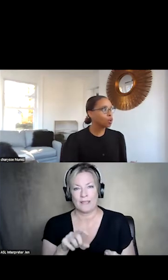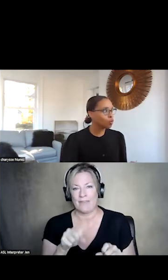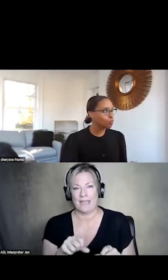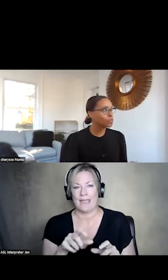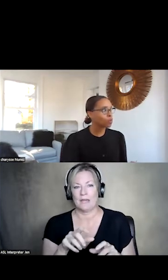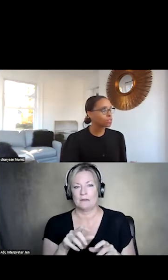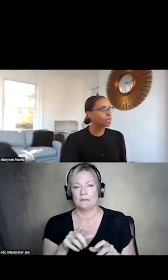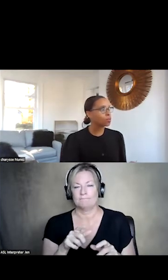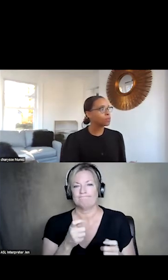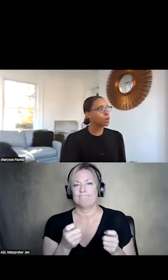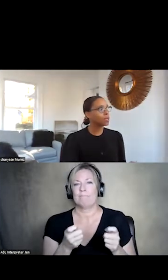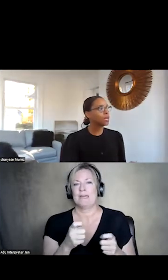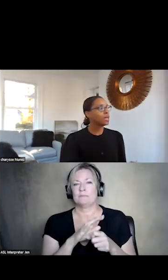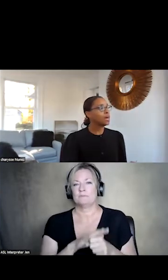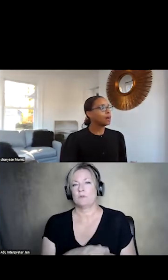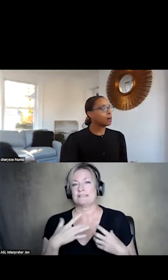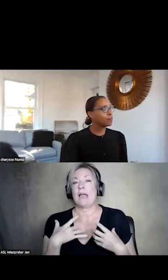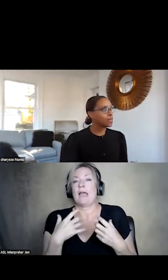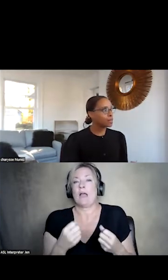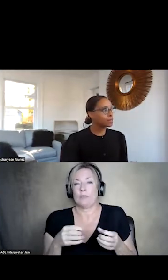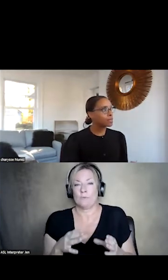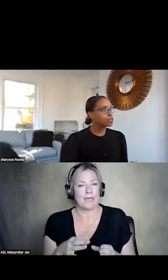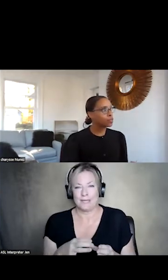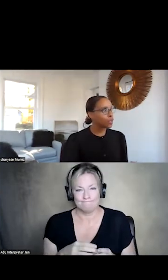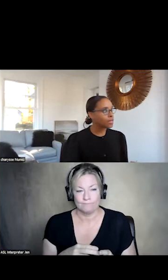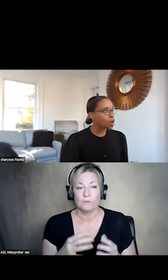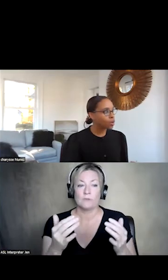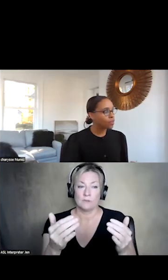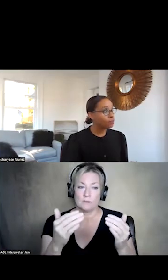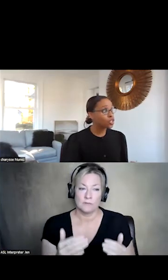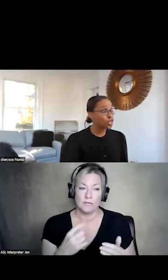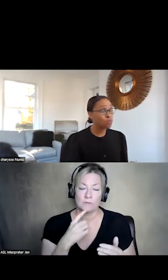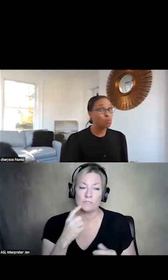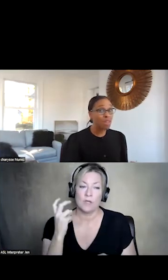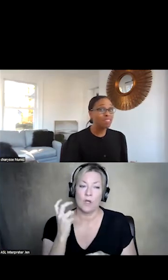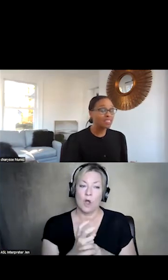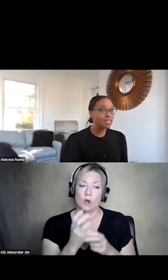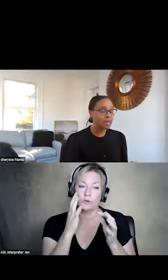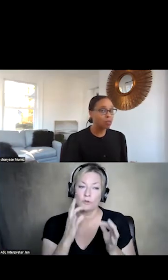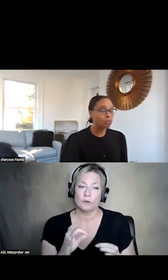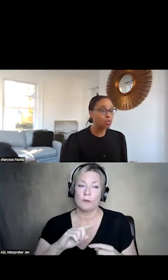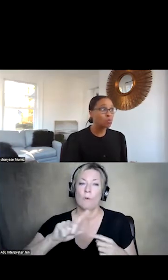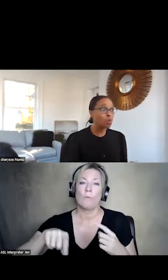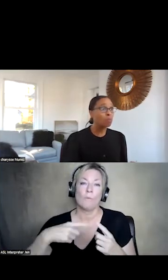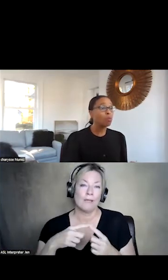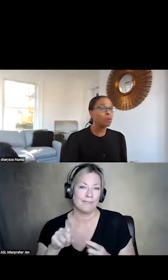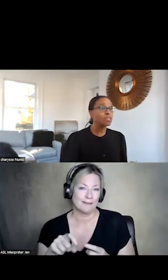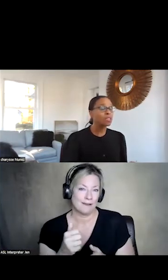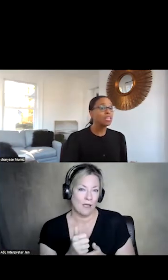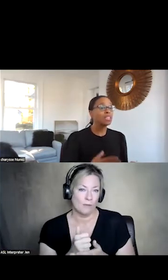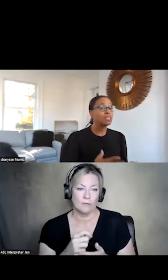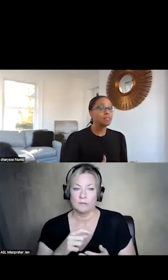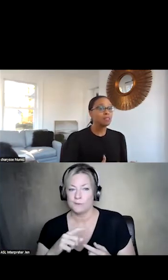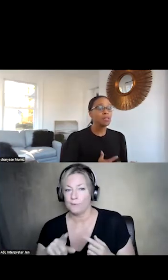to cope with stress in a healthy way. The next is, it's hard for them to determine when they need help. So at what